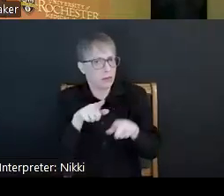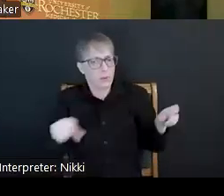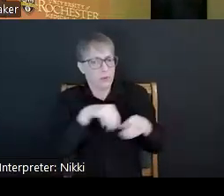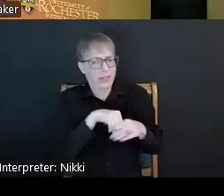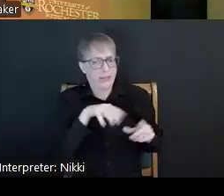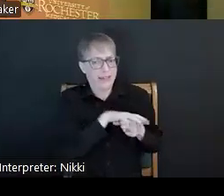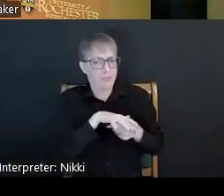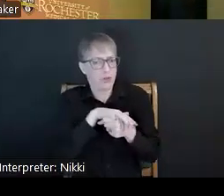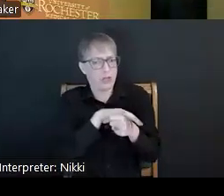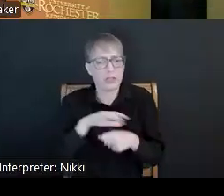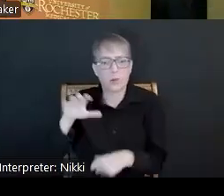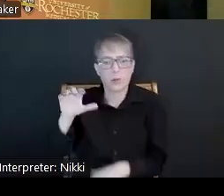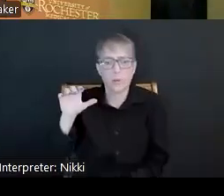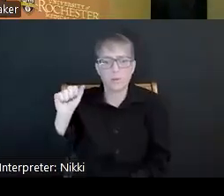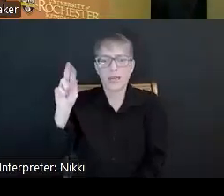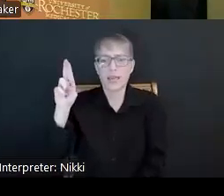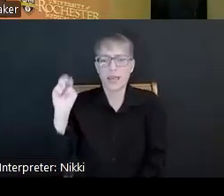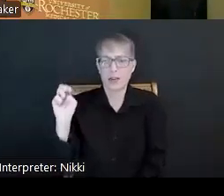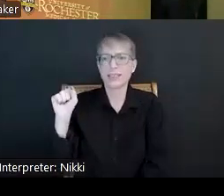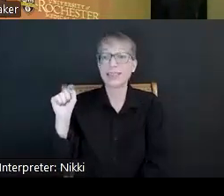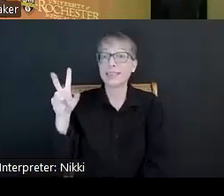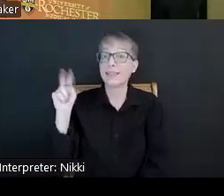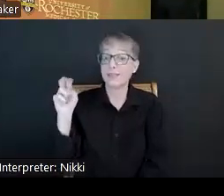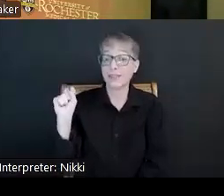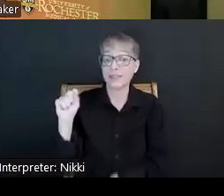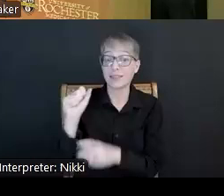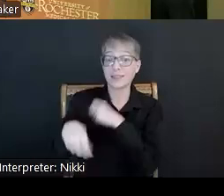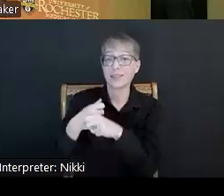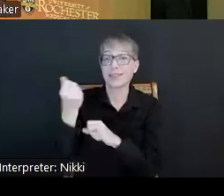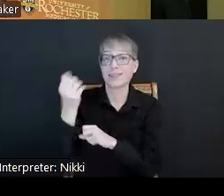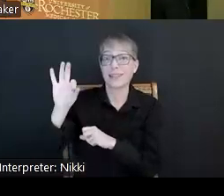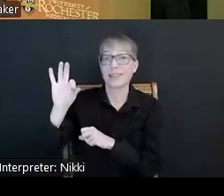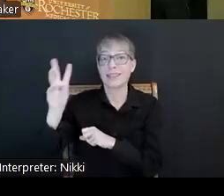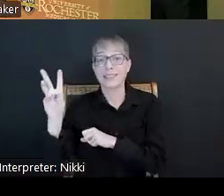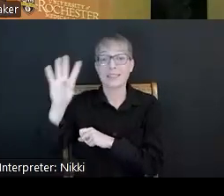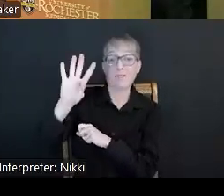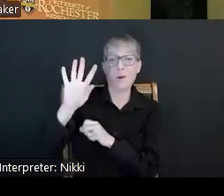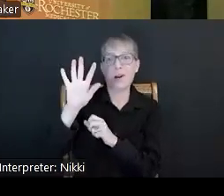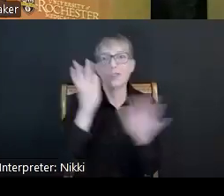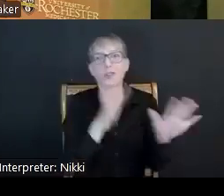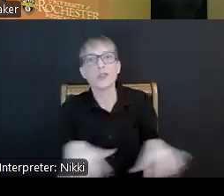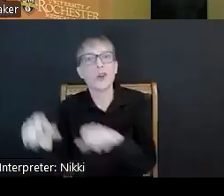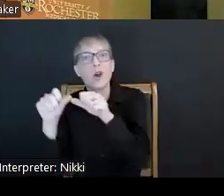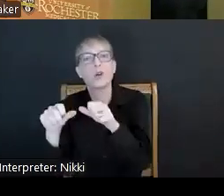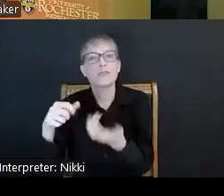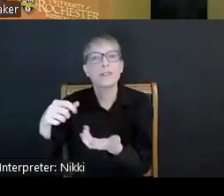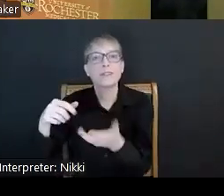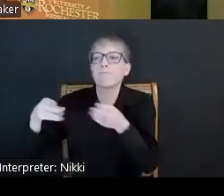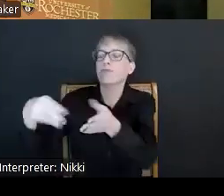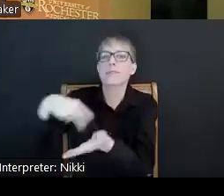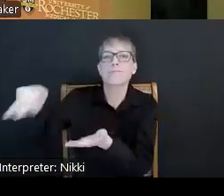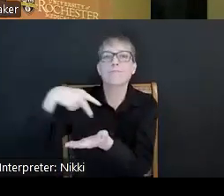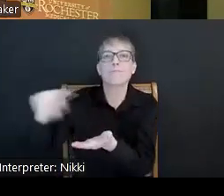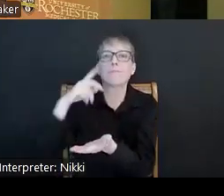in July 1964 put on a street dance to raise funds for a playground for her children and the neighbors to play on off of Nassau